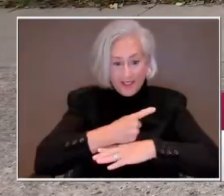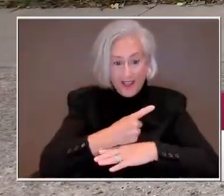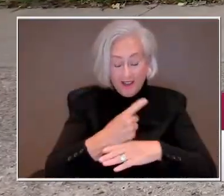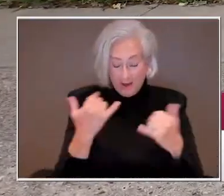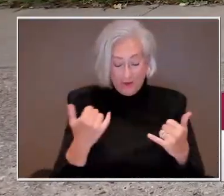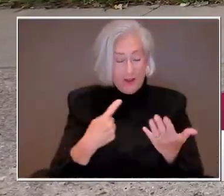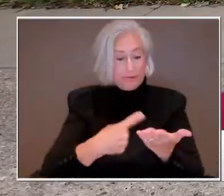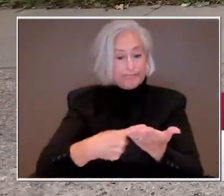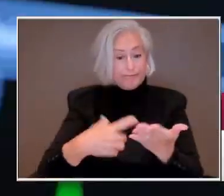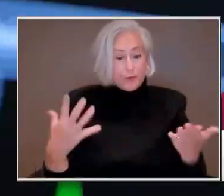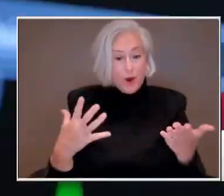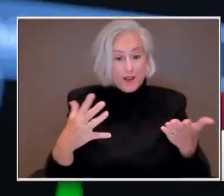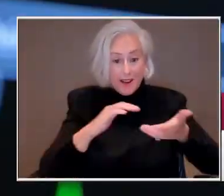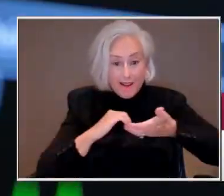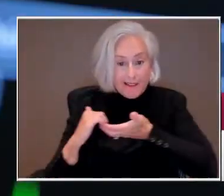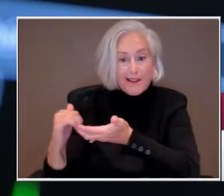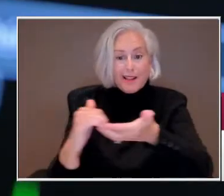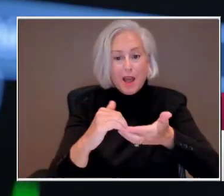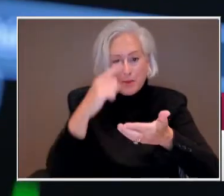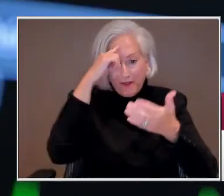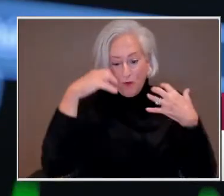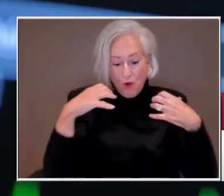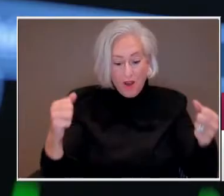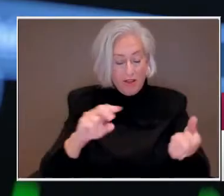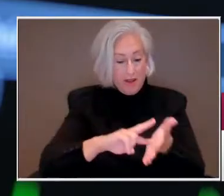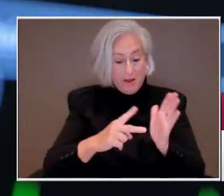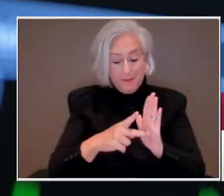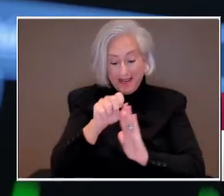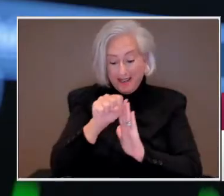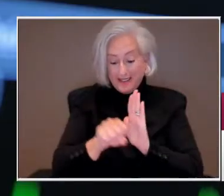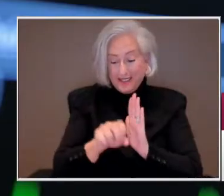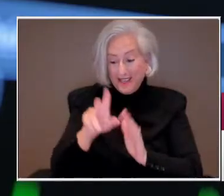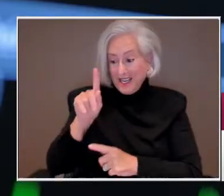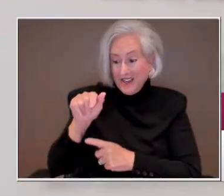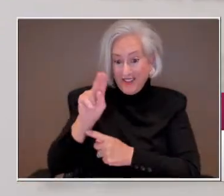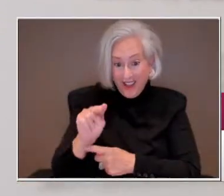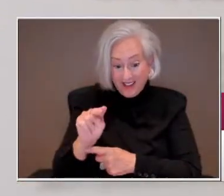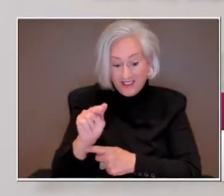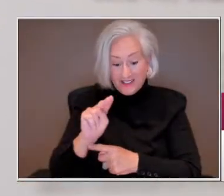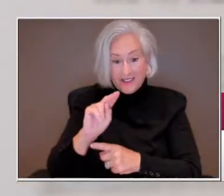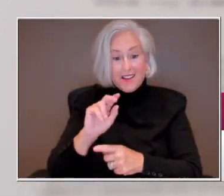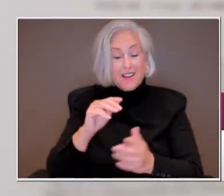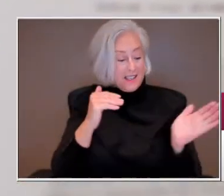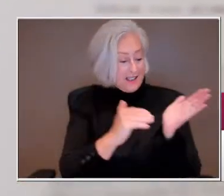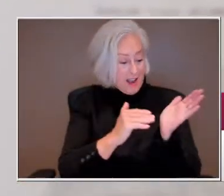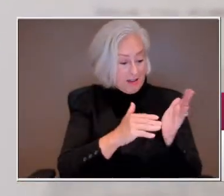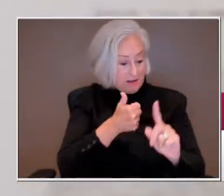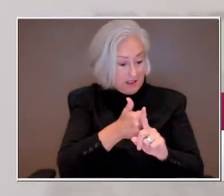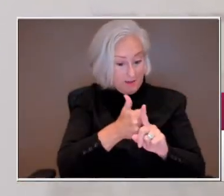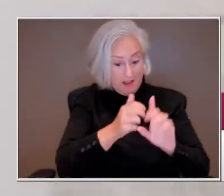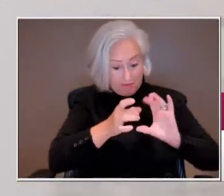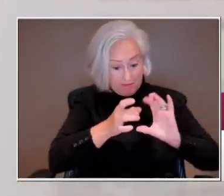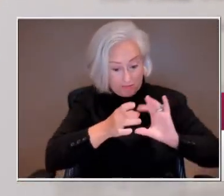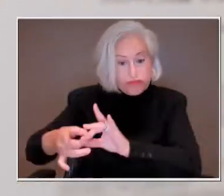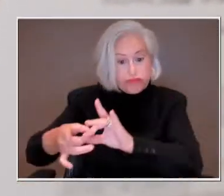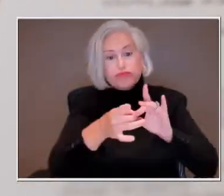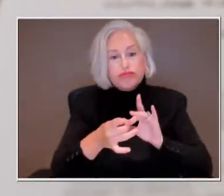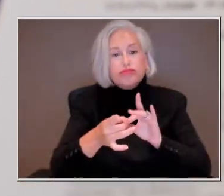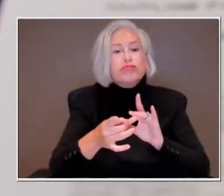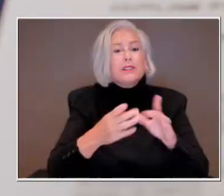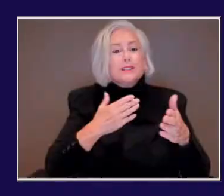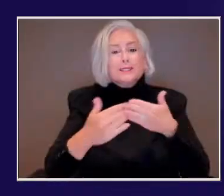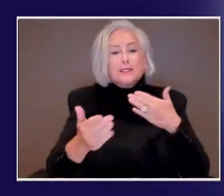doctors across Kansas bring state-of-the-art care to patients across Kansas, no matter where they live.